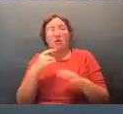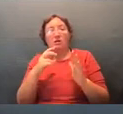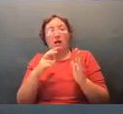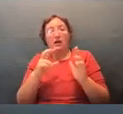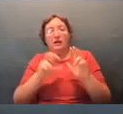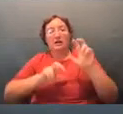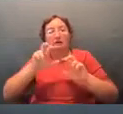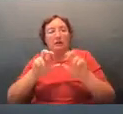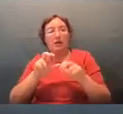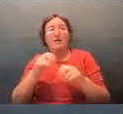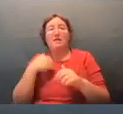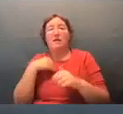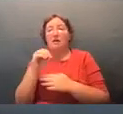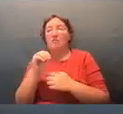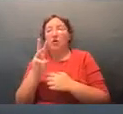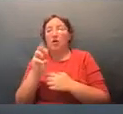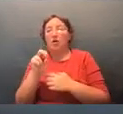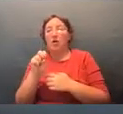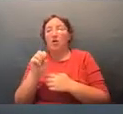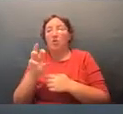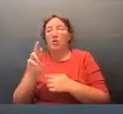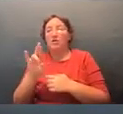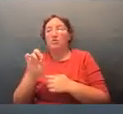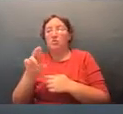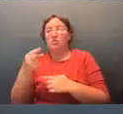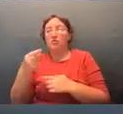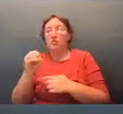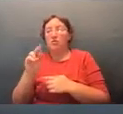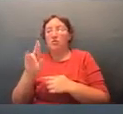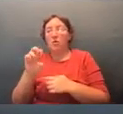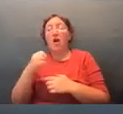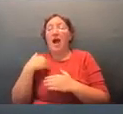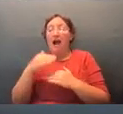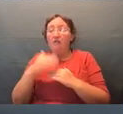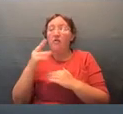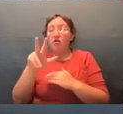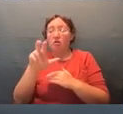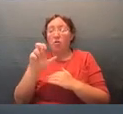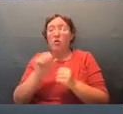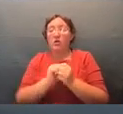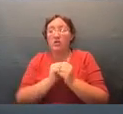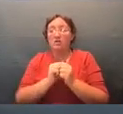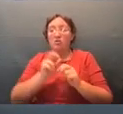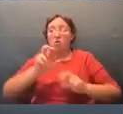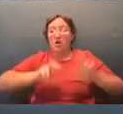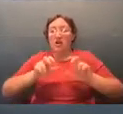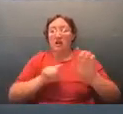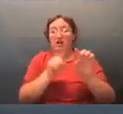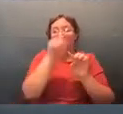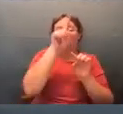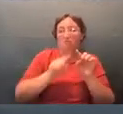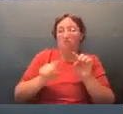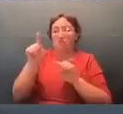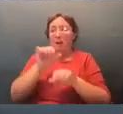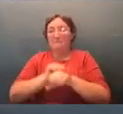the Owens River Gorge that has about over 300 sport climbing routes that you can check